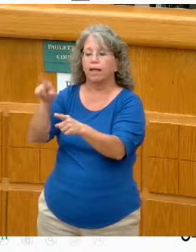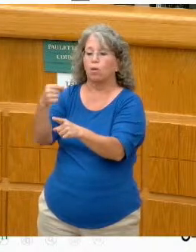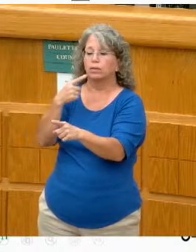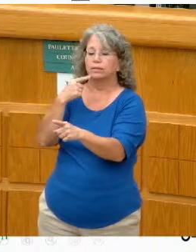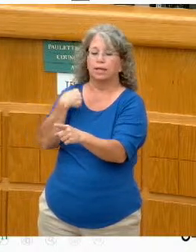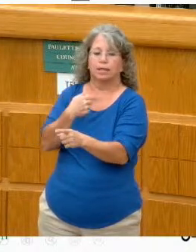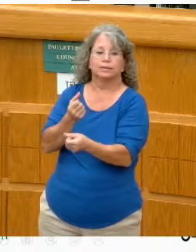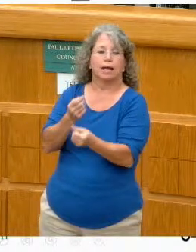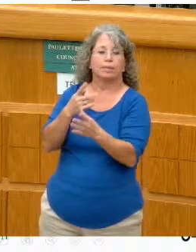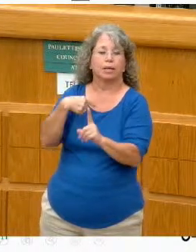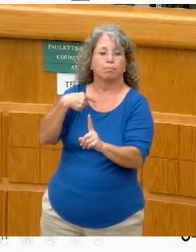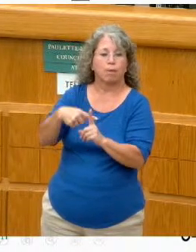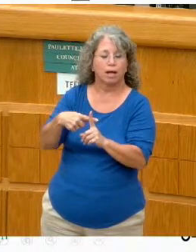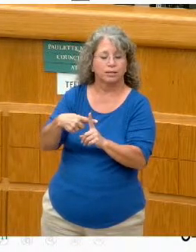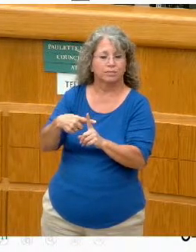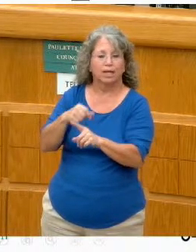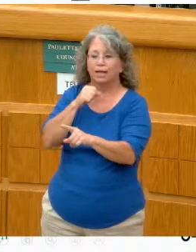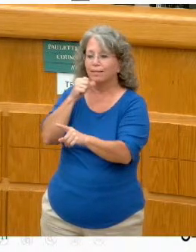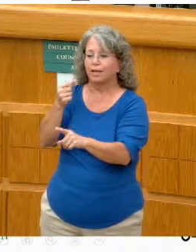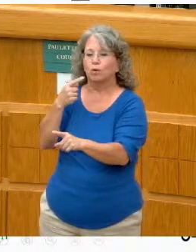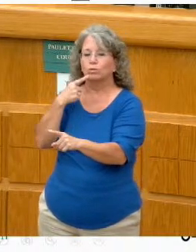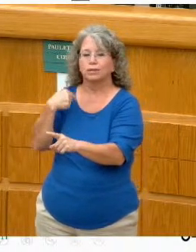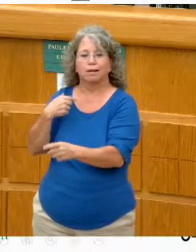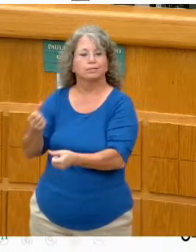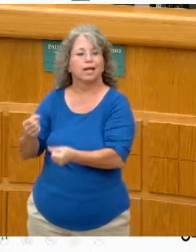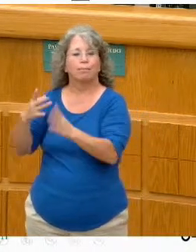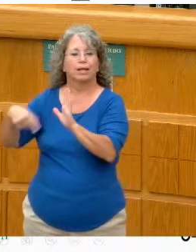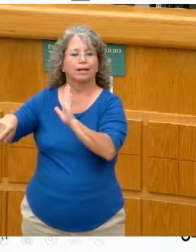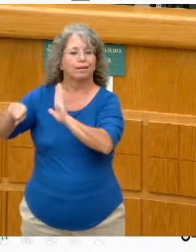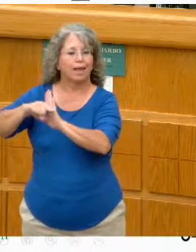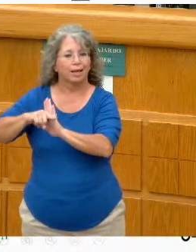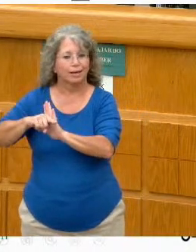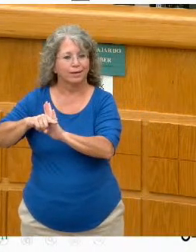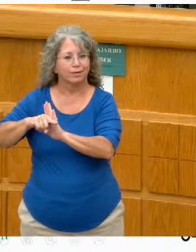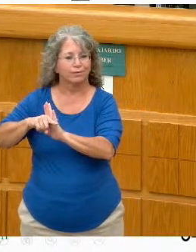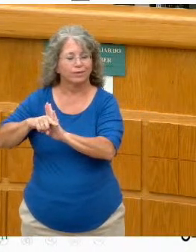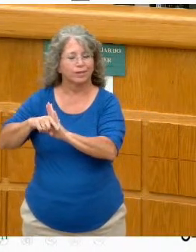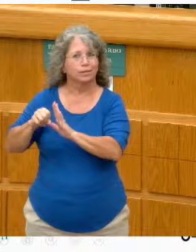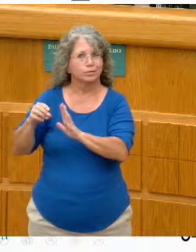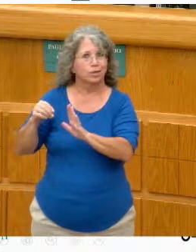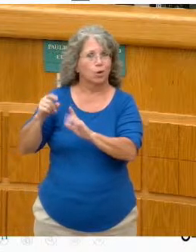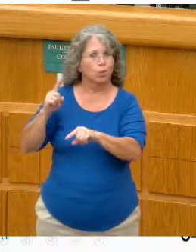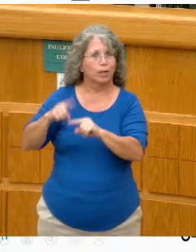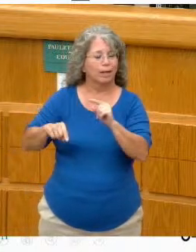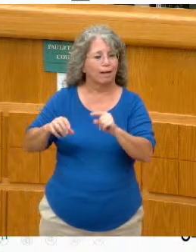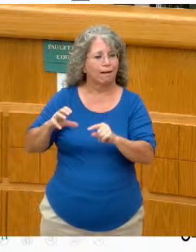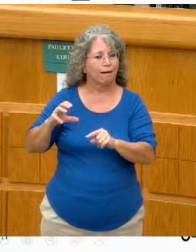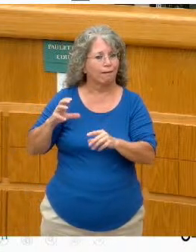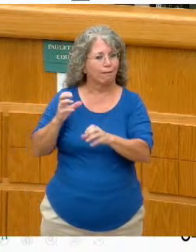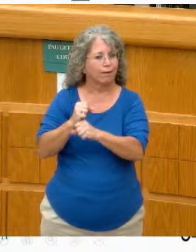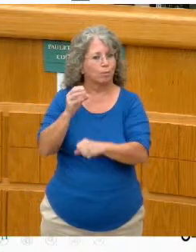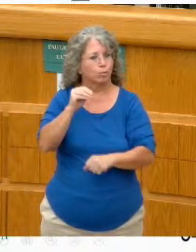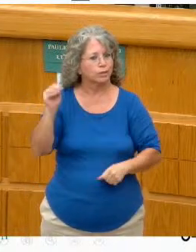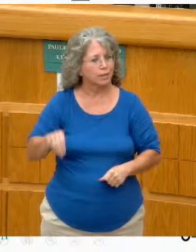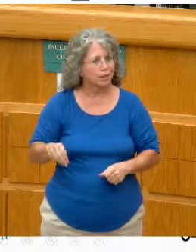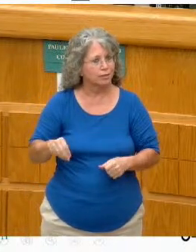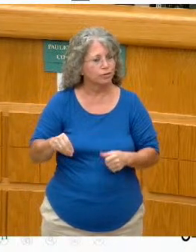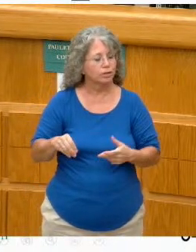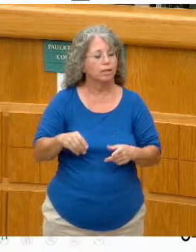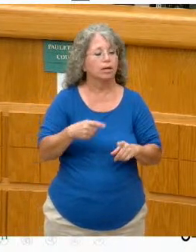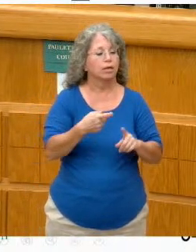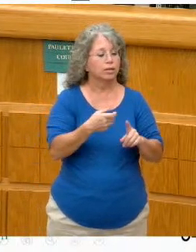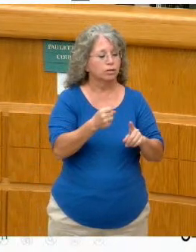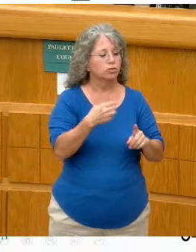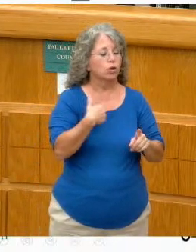estimate of the proportion of people that are testing positive. So right now, our best estimate for the data from the Nueces Public Health